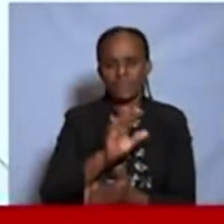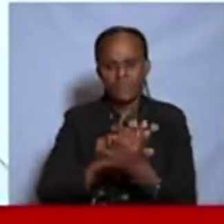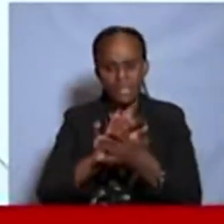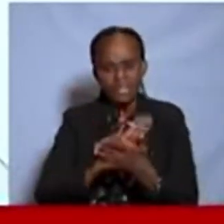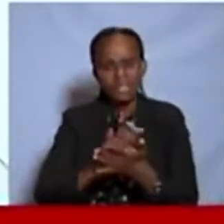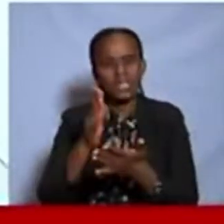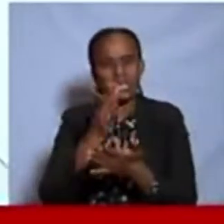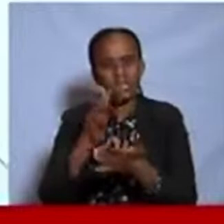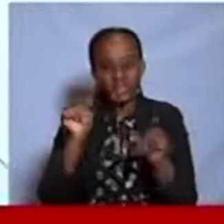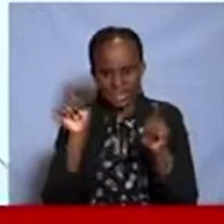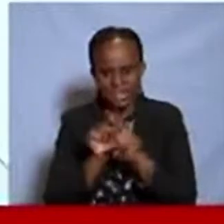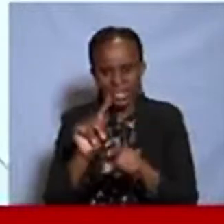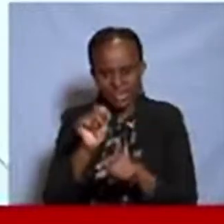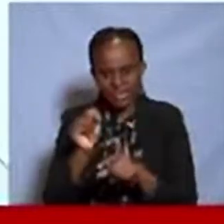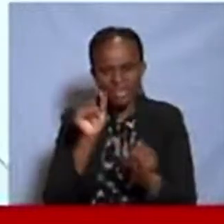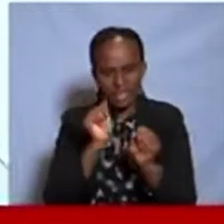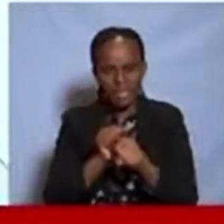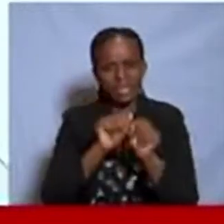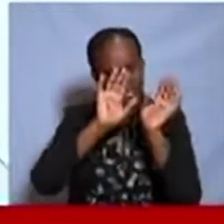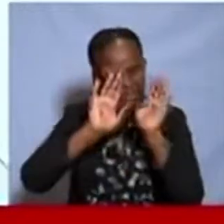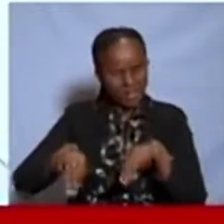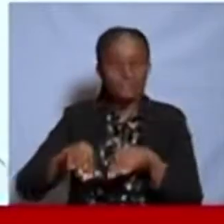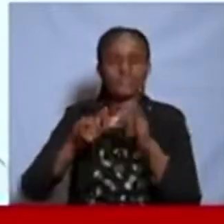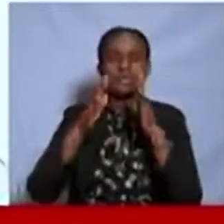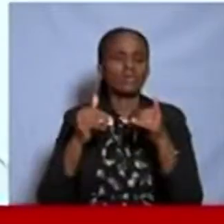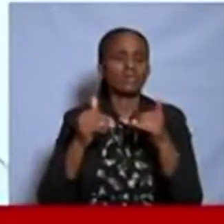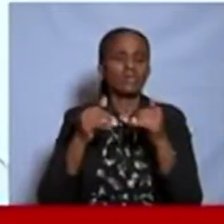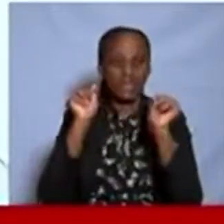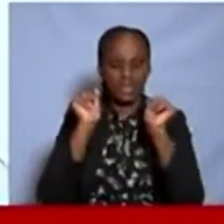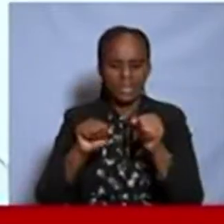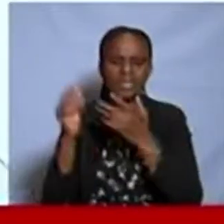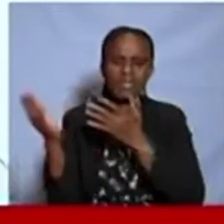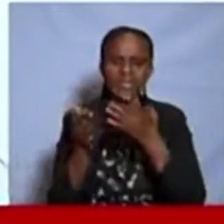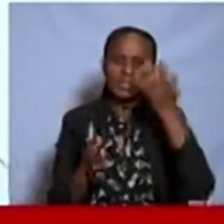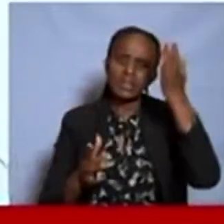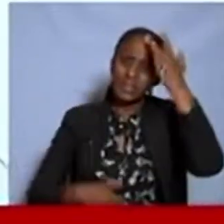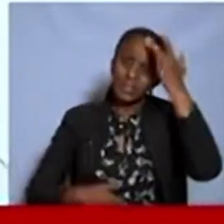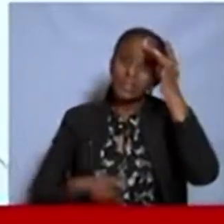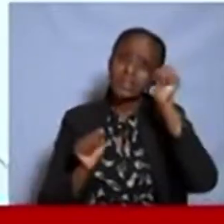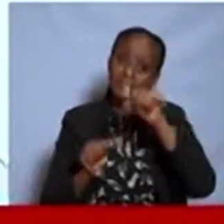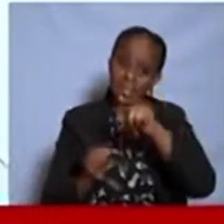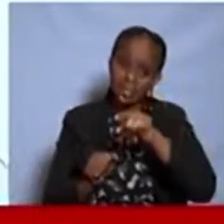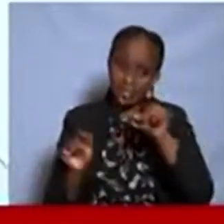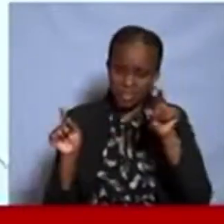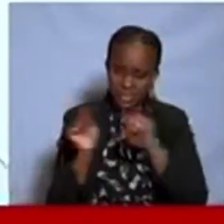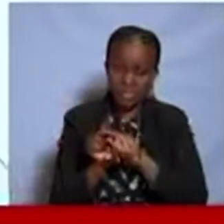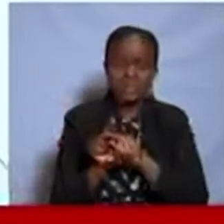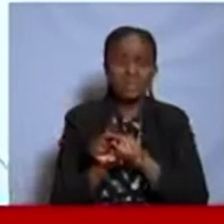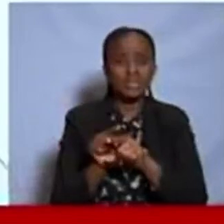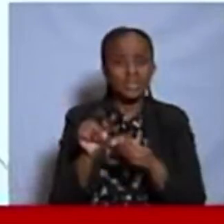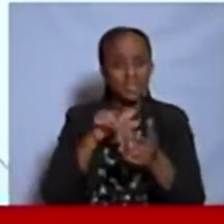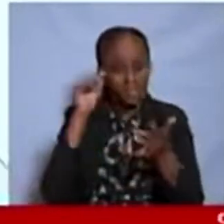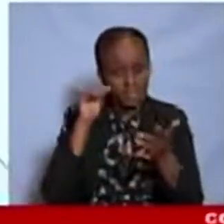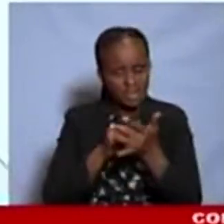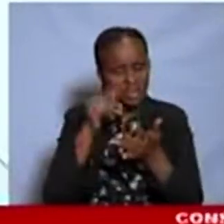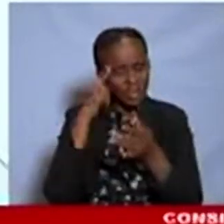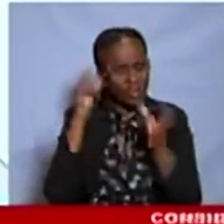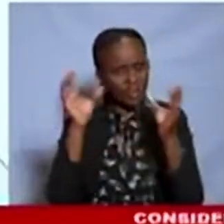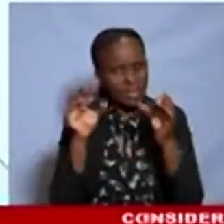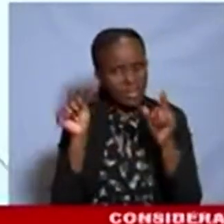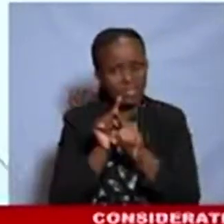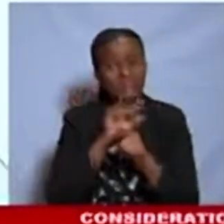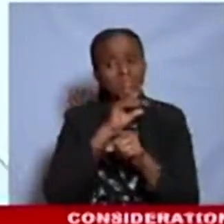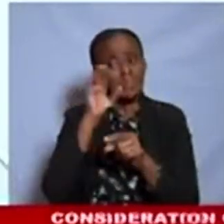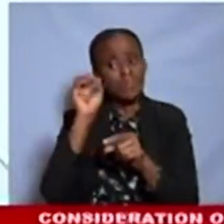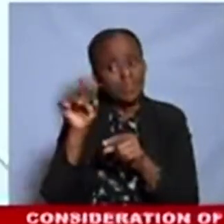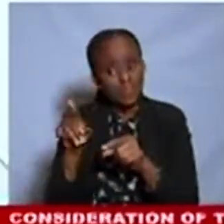it, that same toilet can make you leave the house. It can bring diseases. So that's the main center of the council. And dump sites,